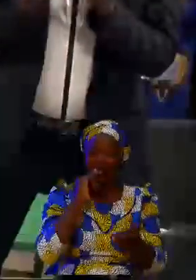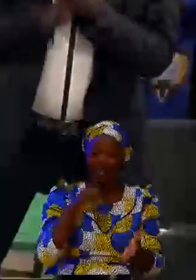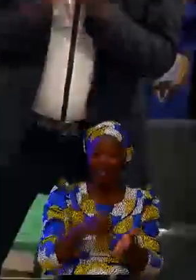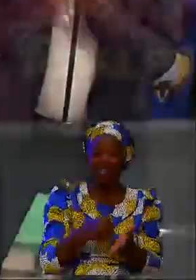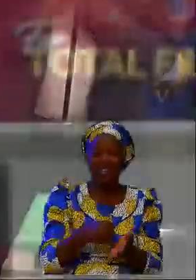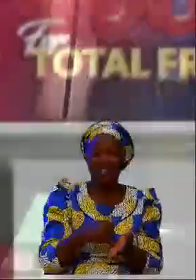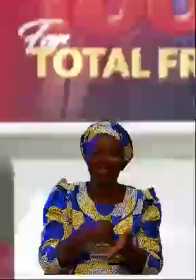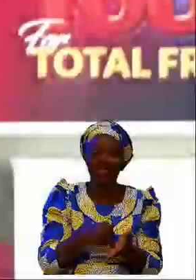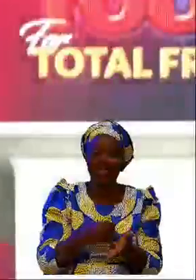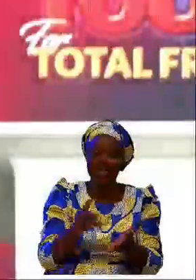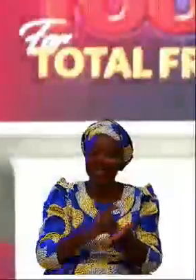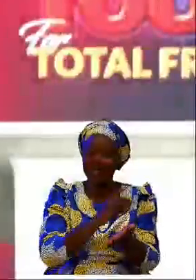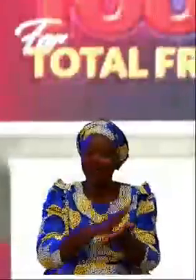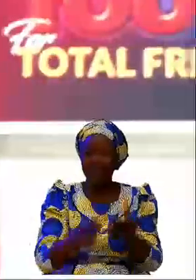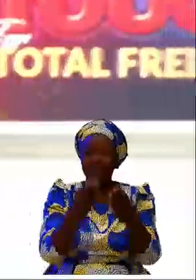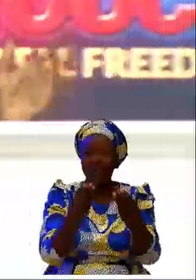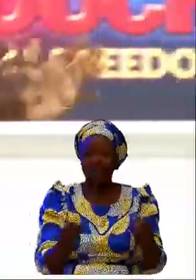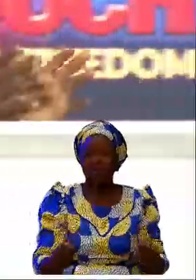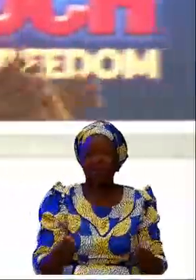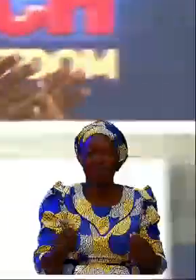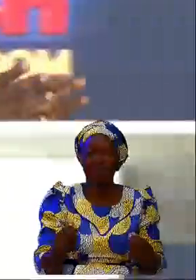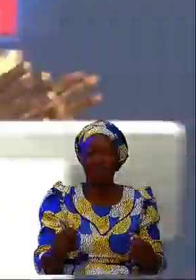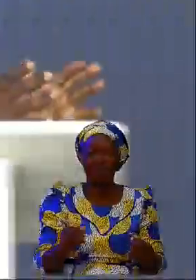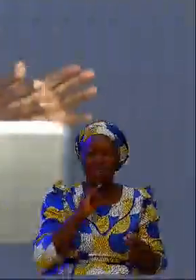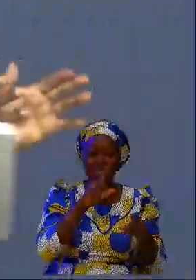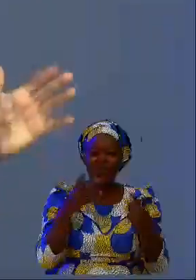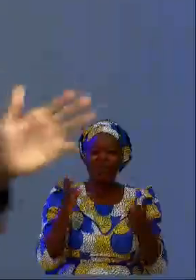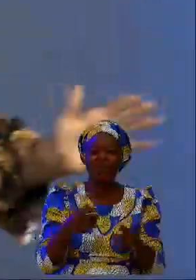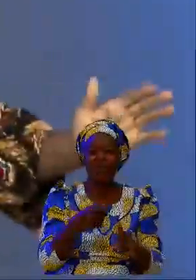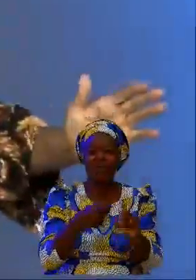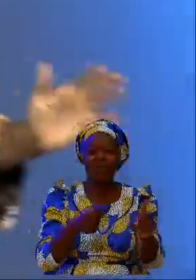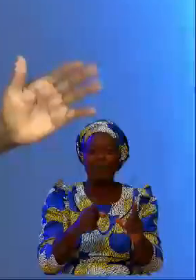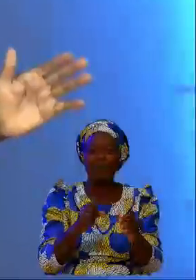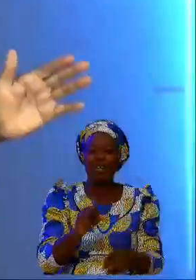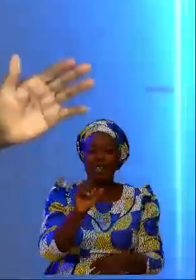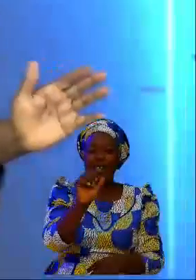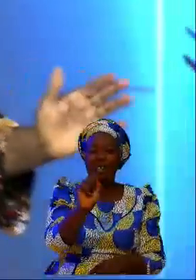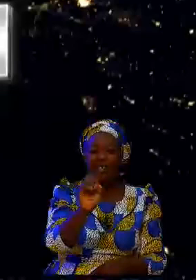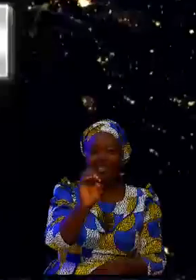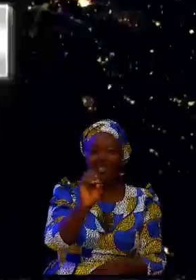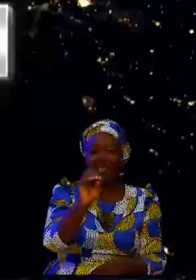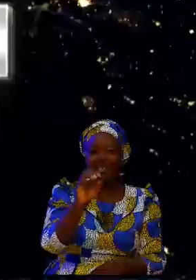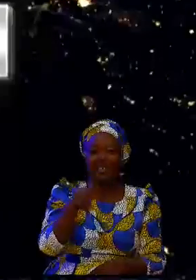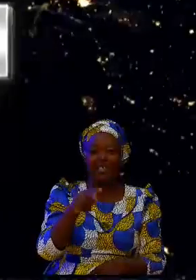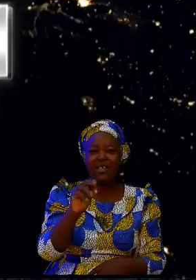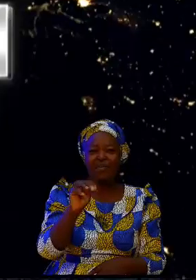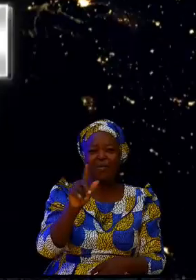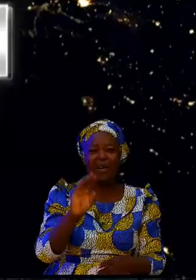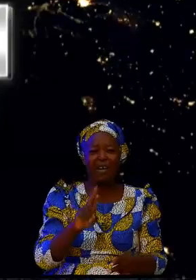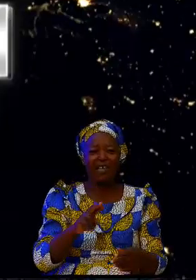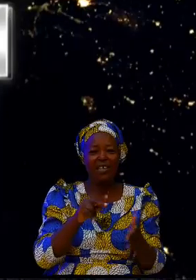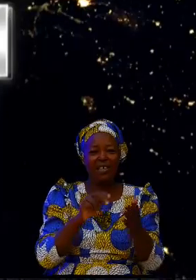Now you may wonder, how is it divine solution is going